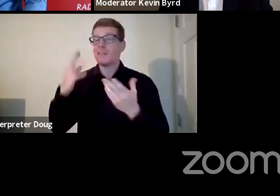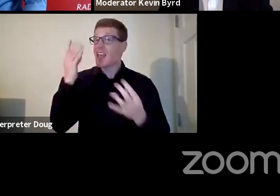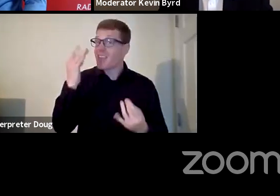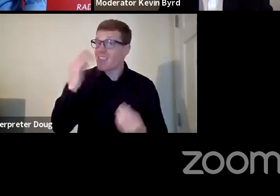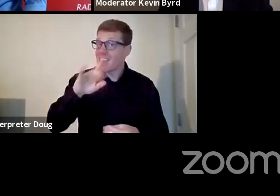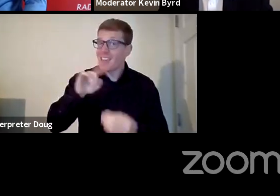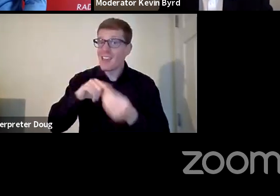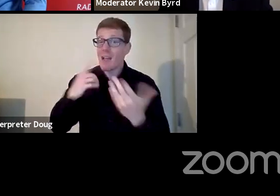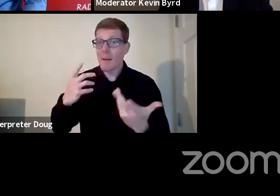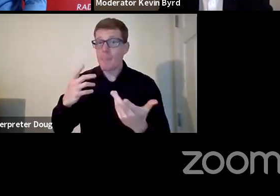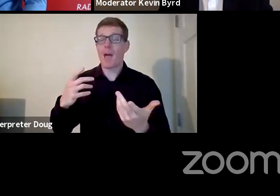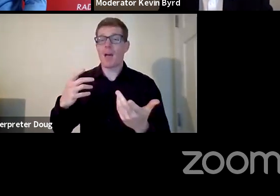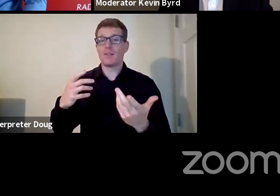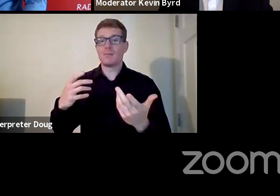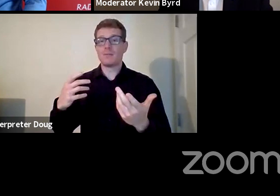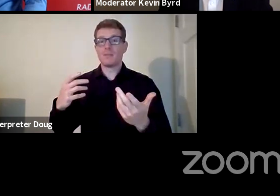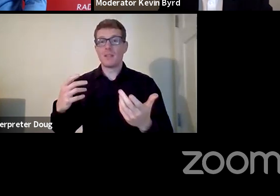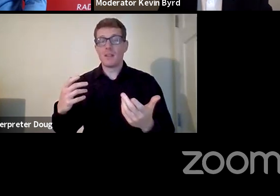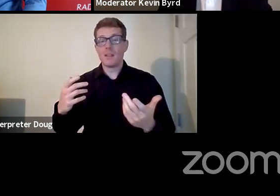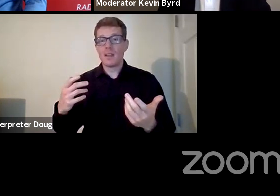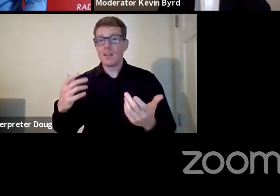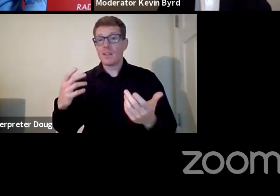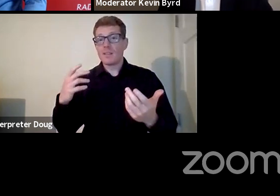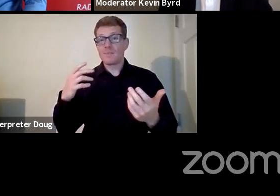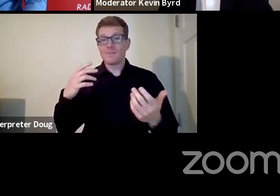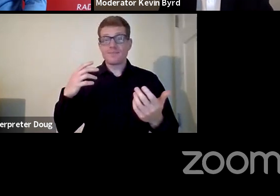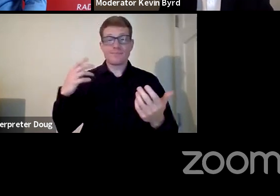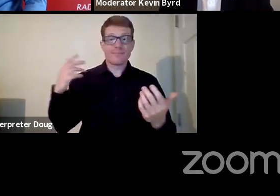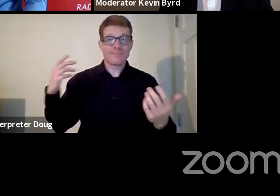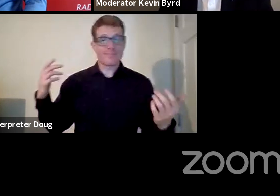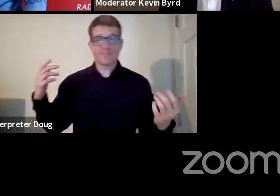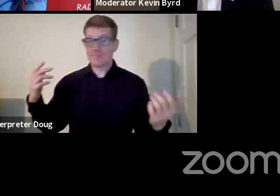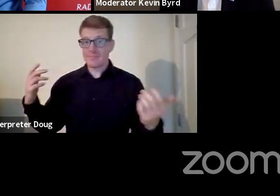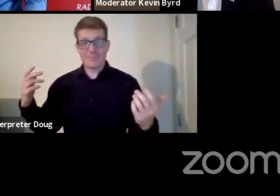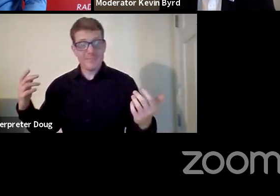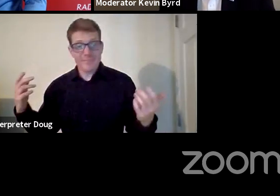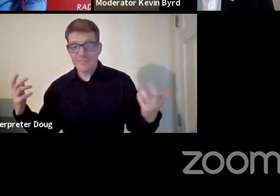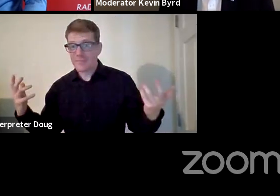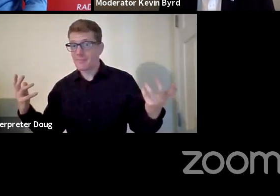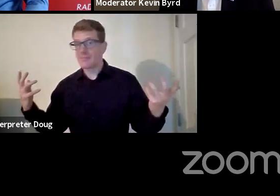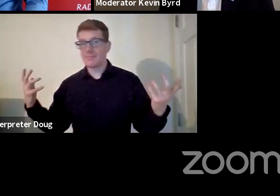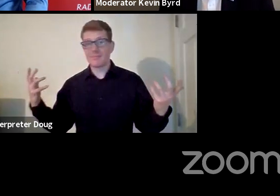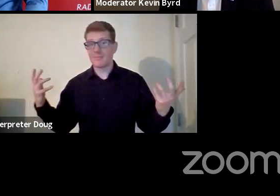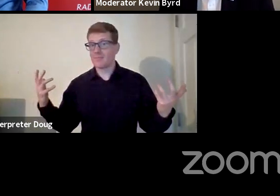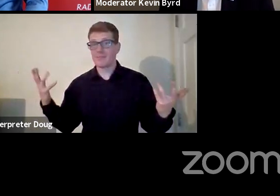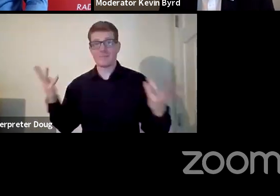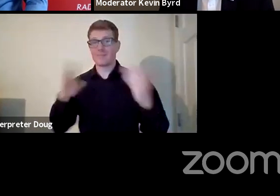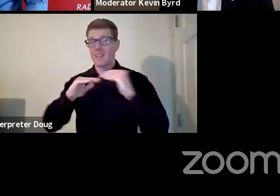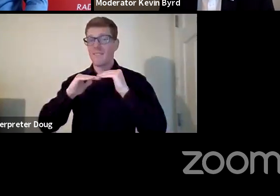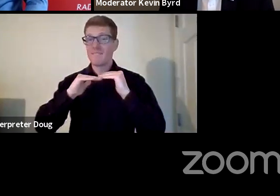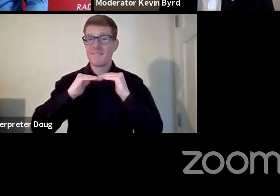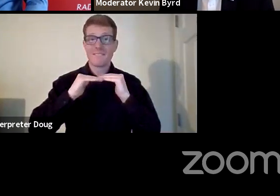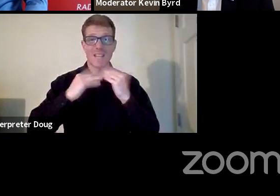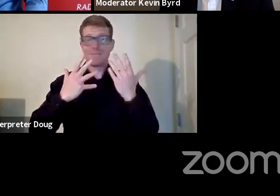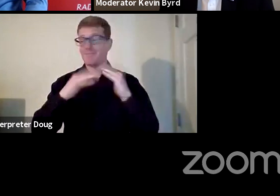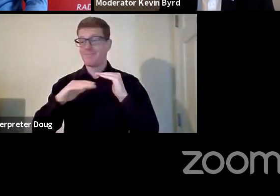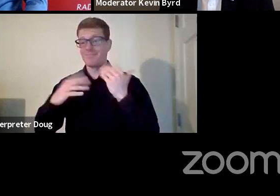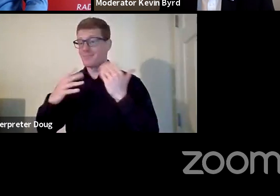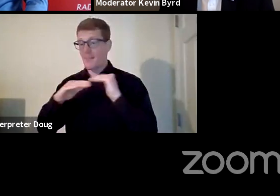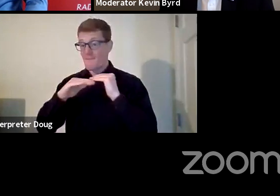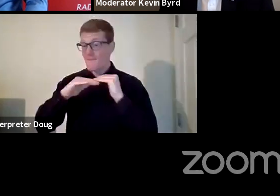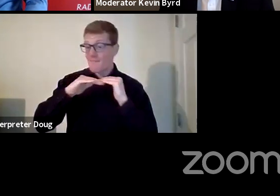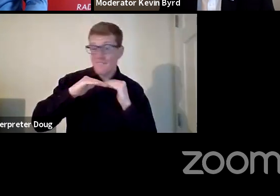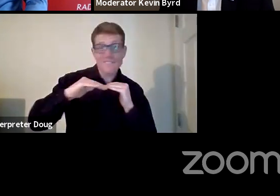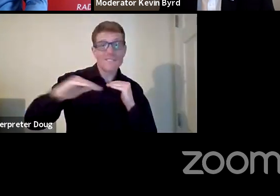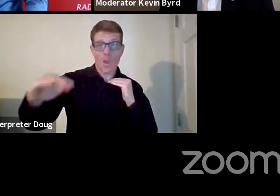of the foot traffic, you know, and do you put signage on the floors to make sure that, you know,